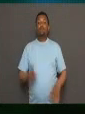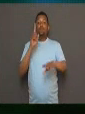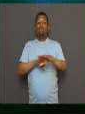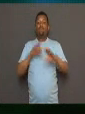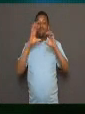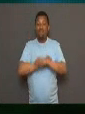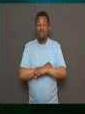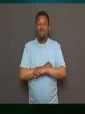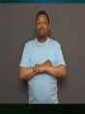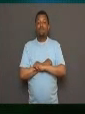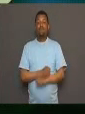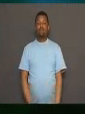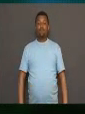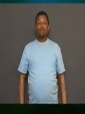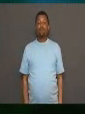Time's up.